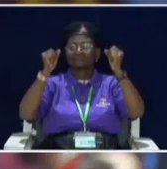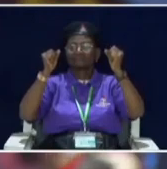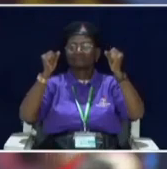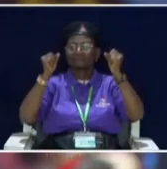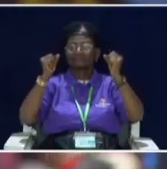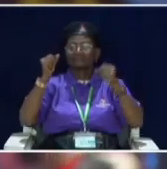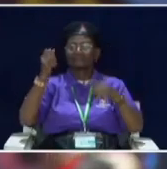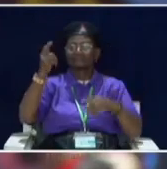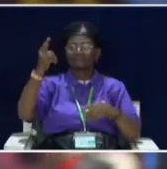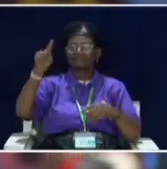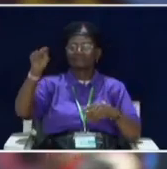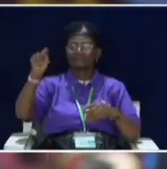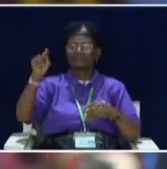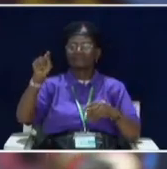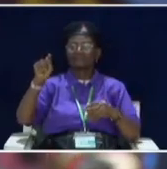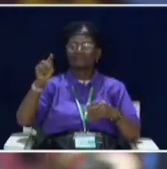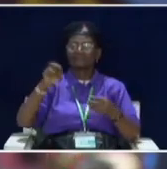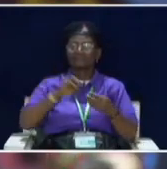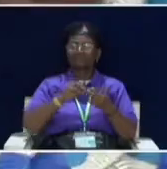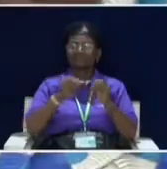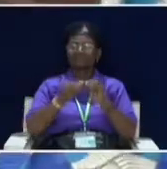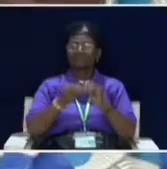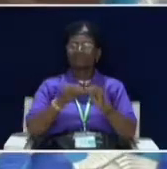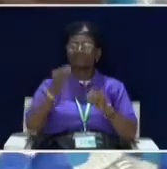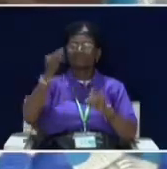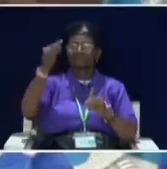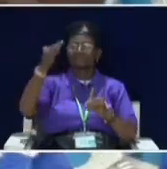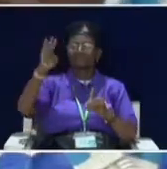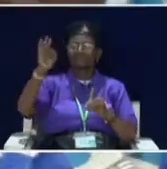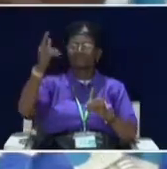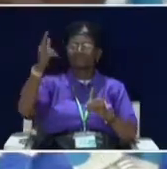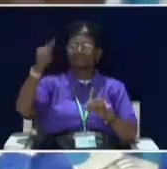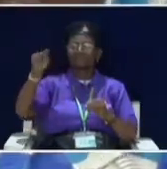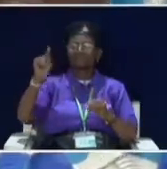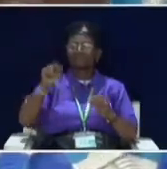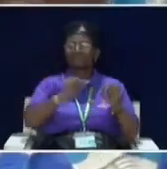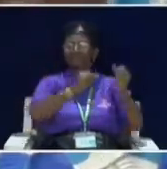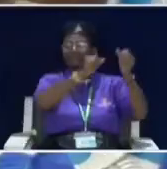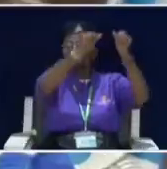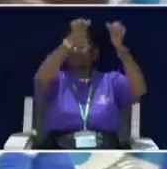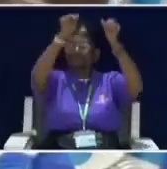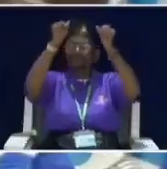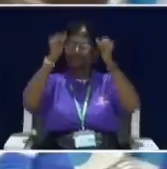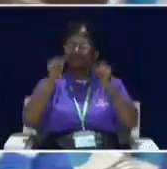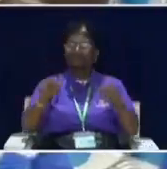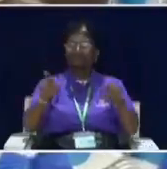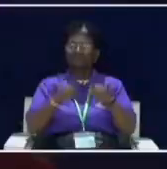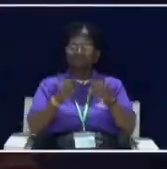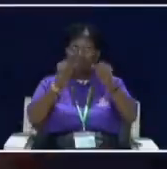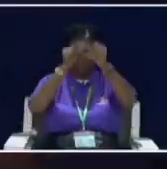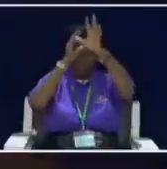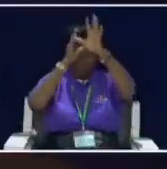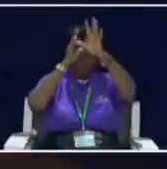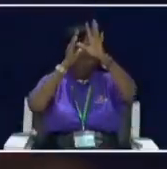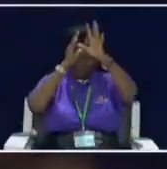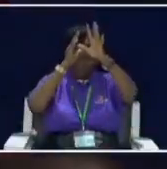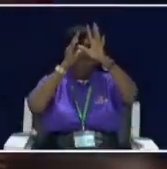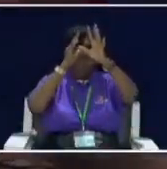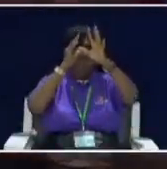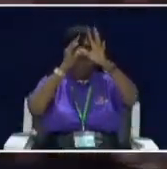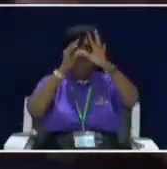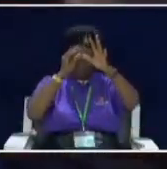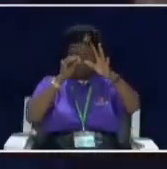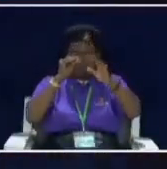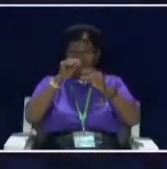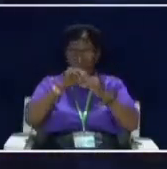The number of the Almighty. Number ti Olorun Olodumare. So, Father, in your name, I